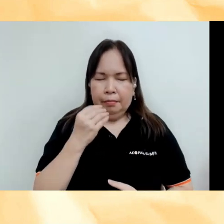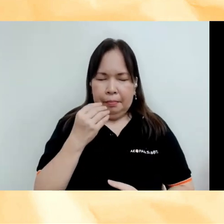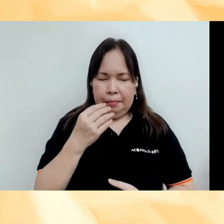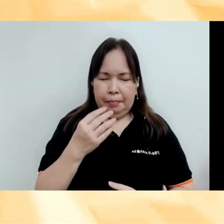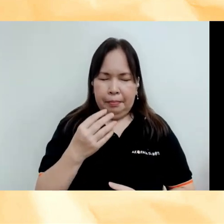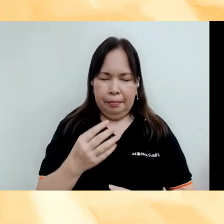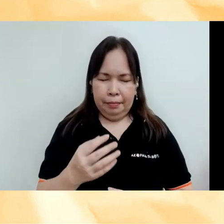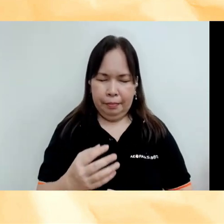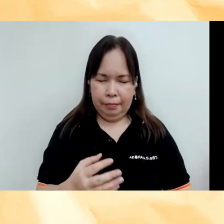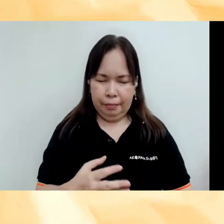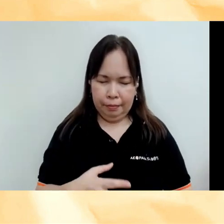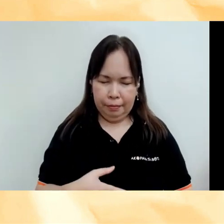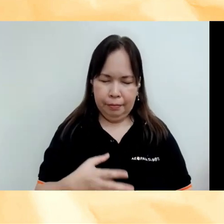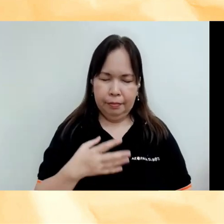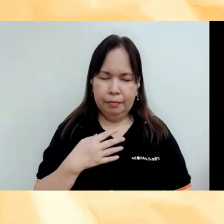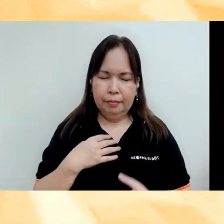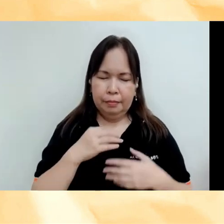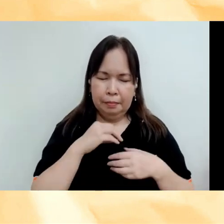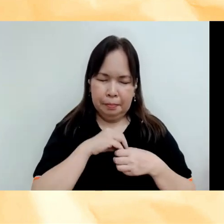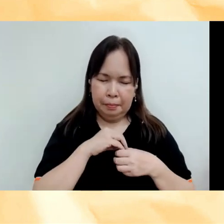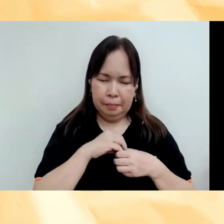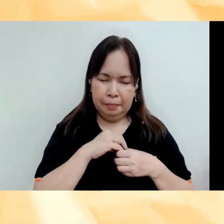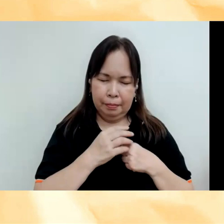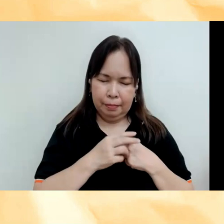Let's carry the safe space within us.